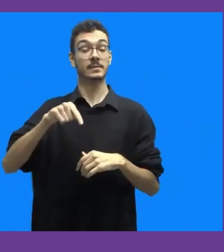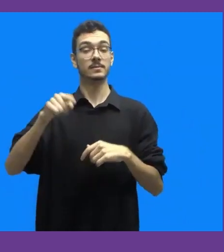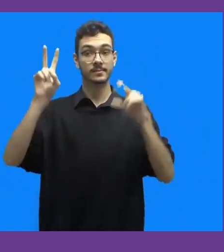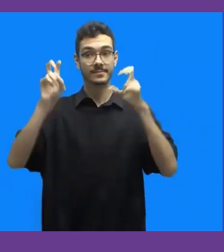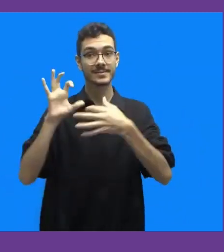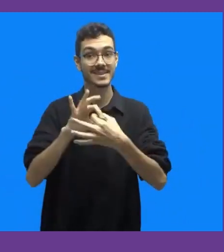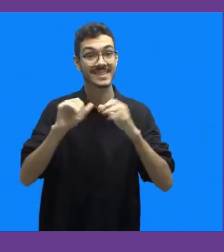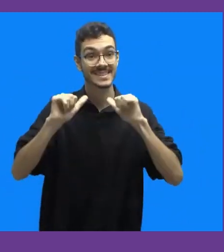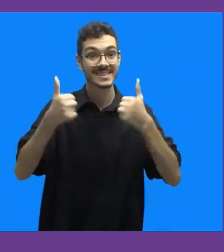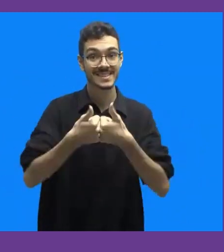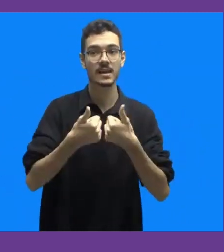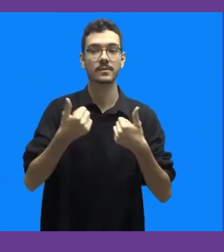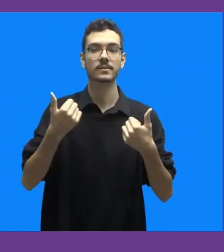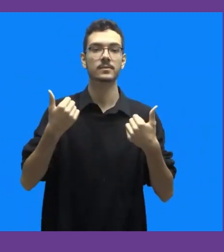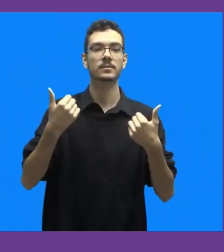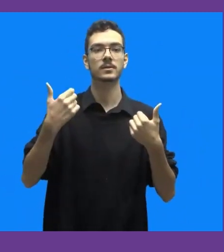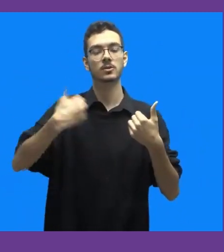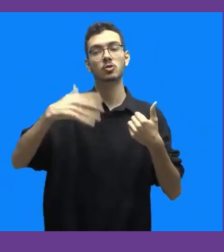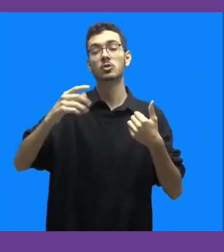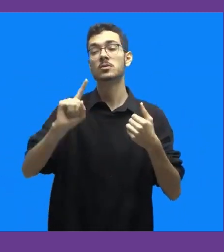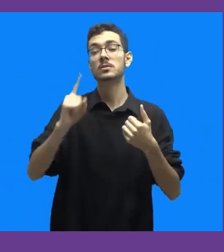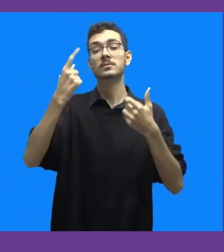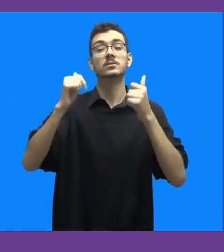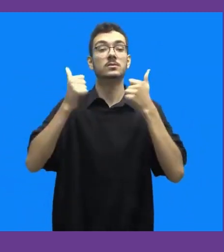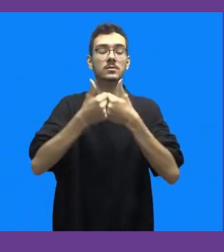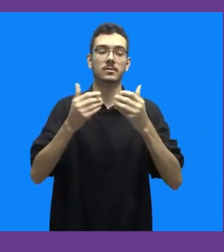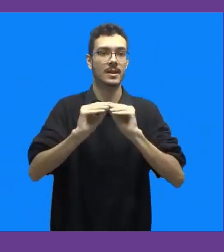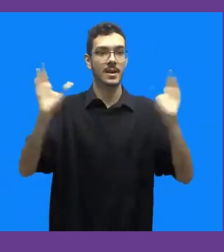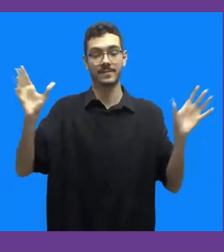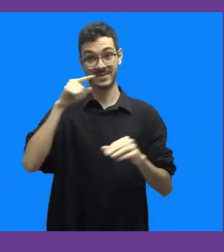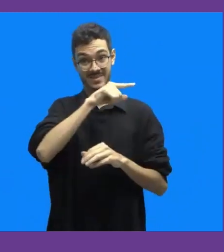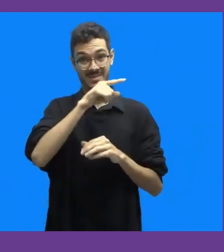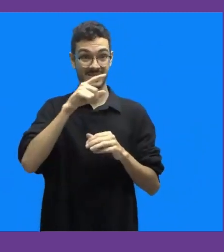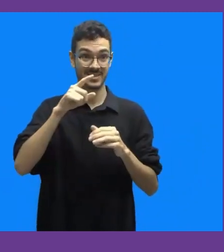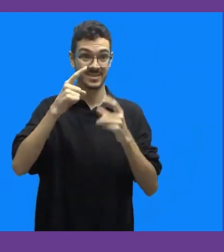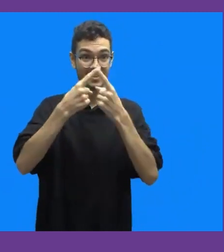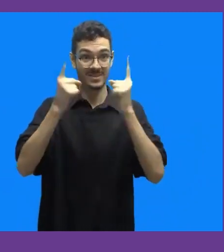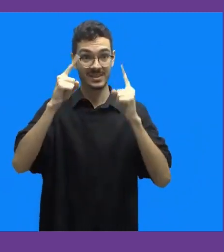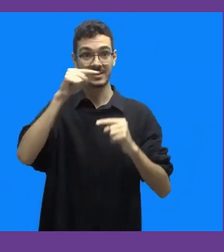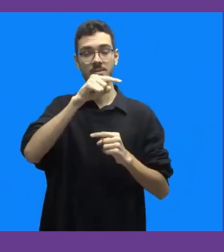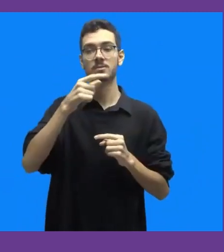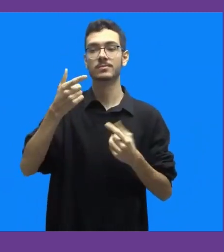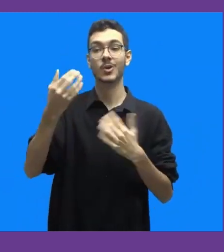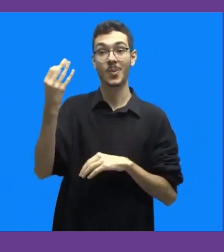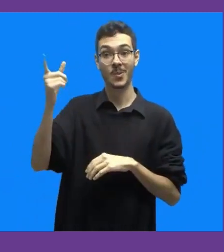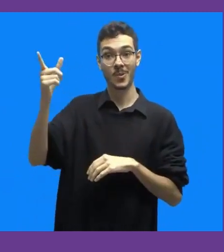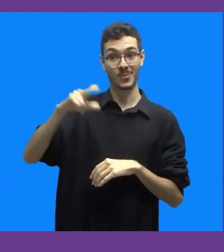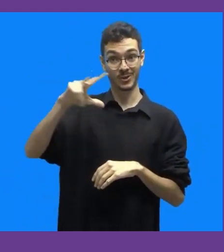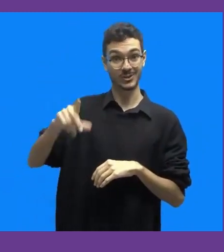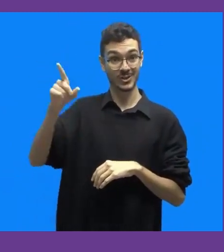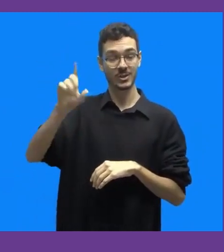in a small country like Portugal, we see that cultures and practices within